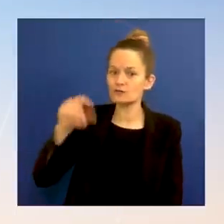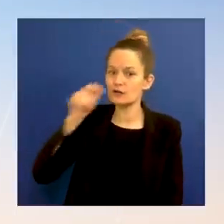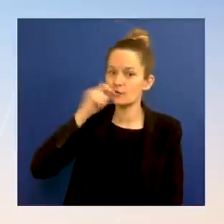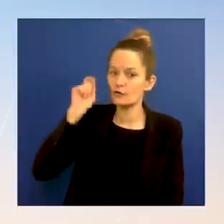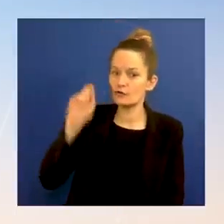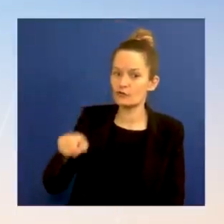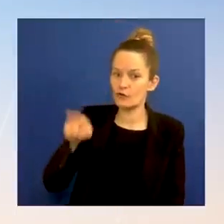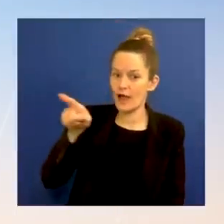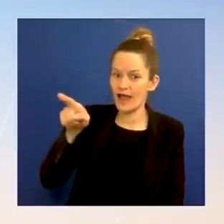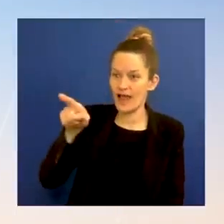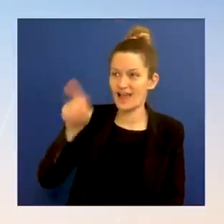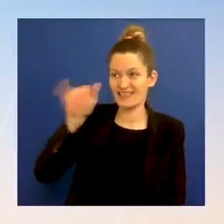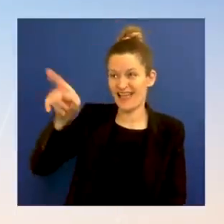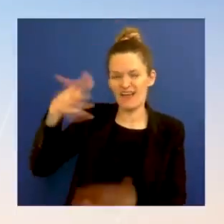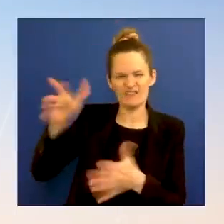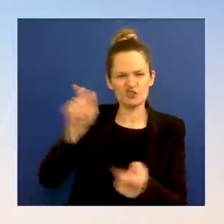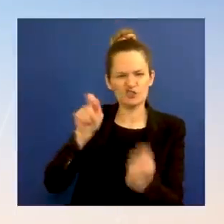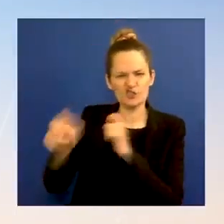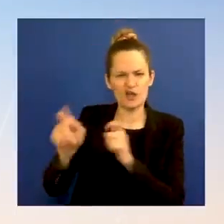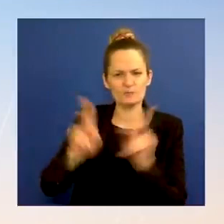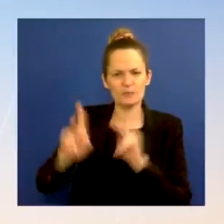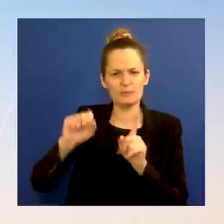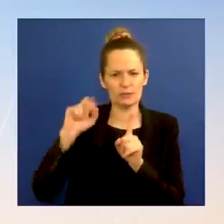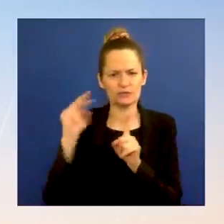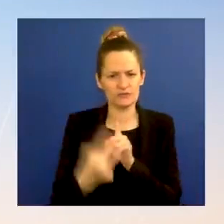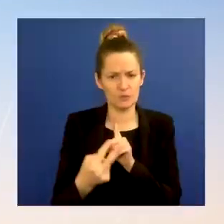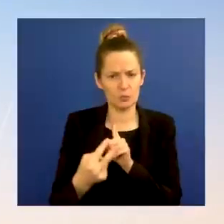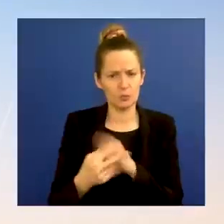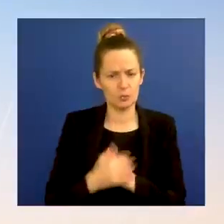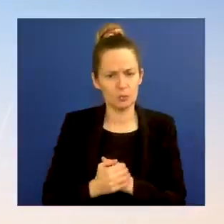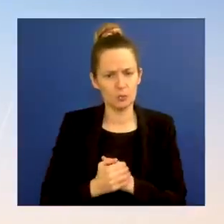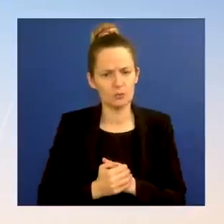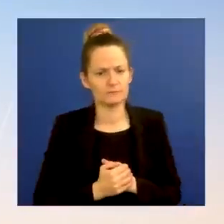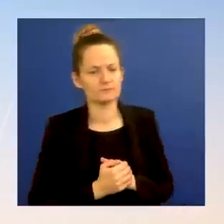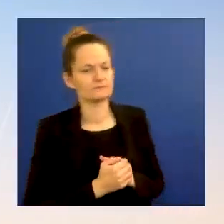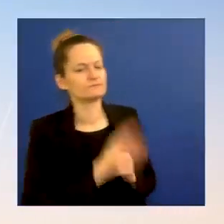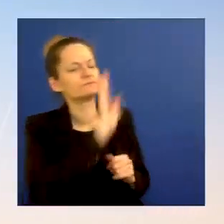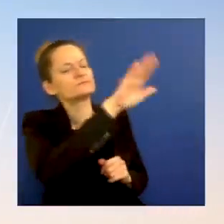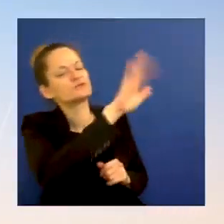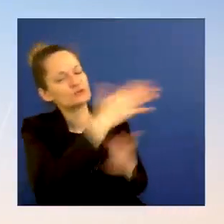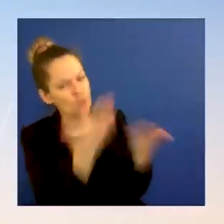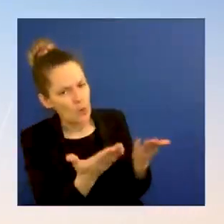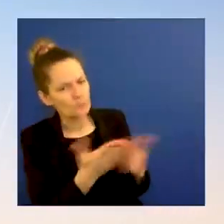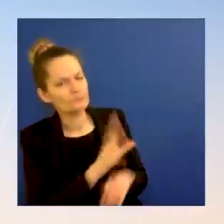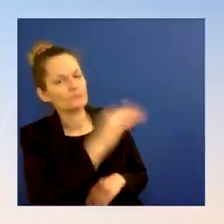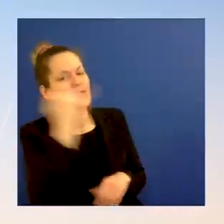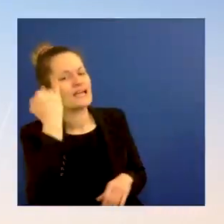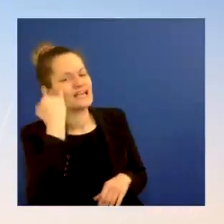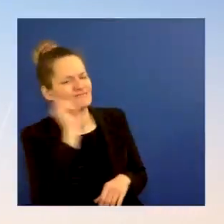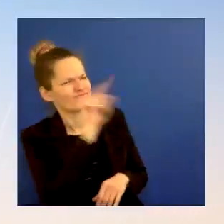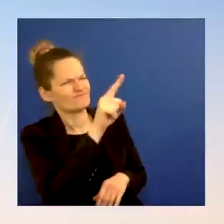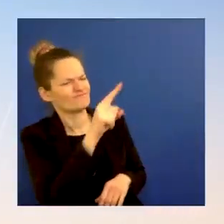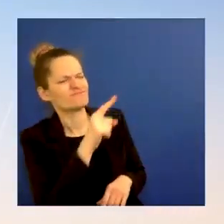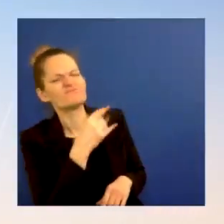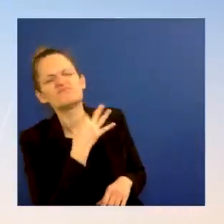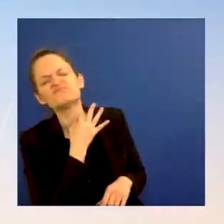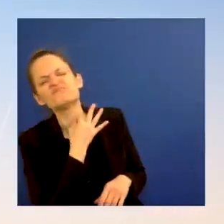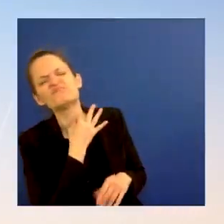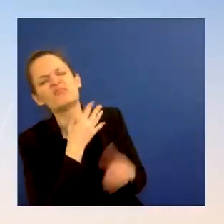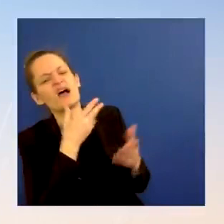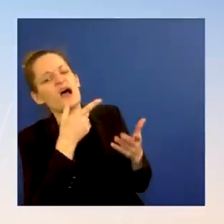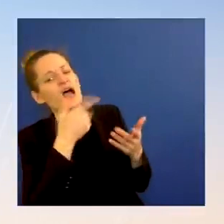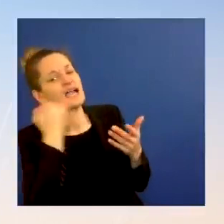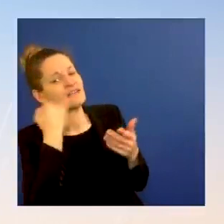decision made to stop importing Russian oil, what impact would that have? And do you see a resilience in the American economy